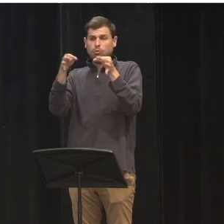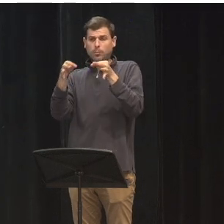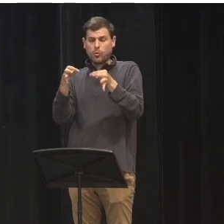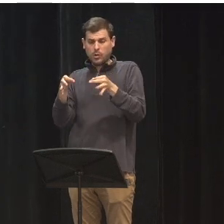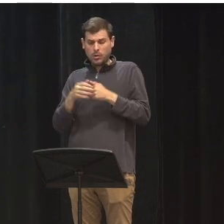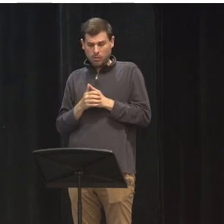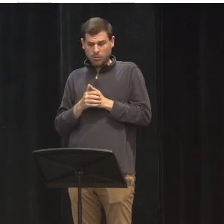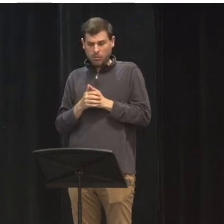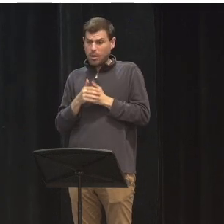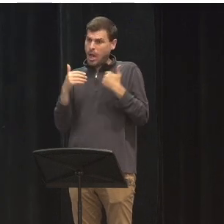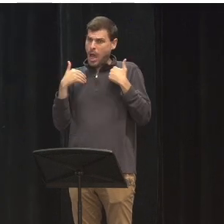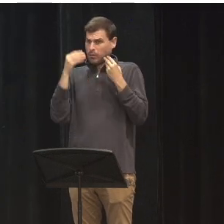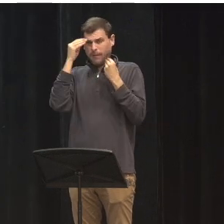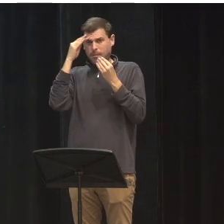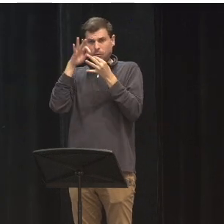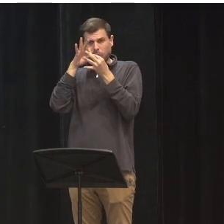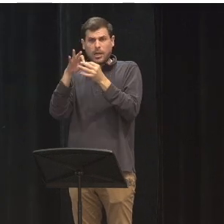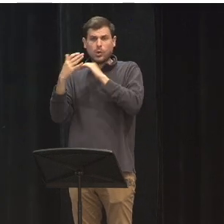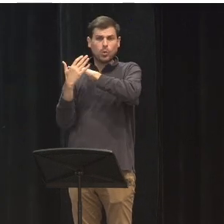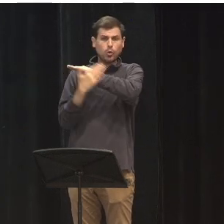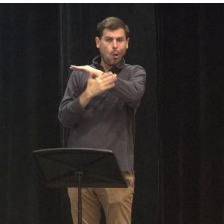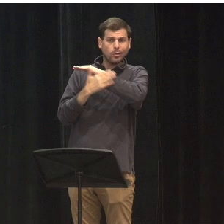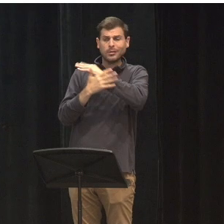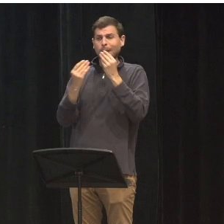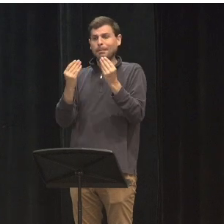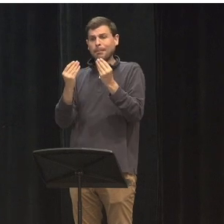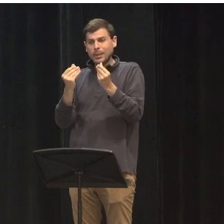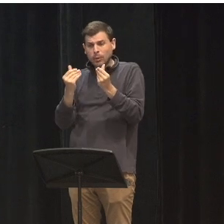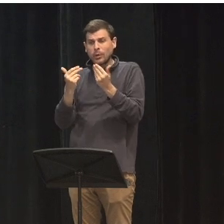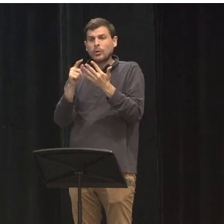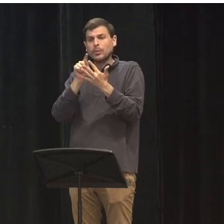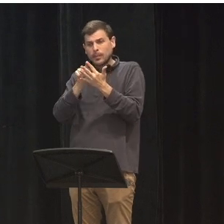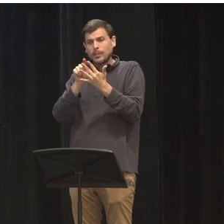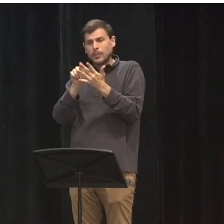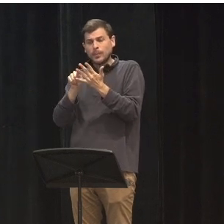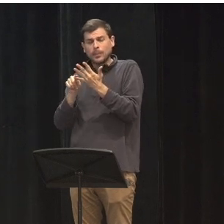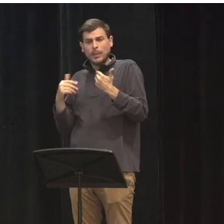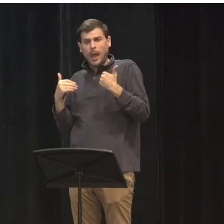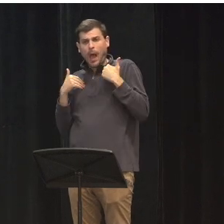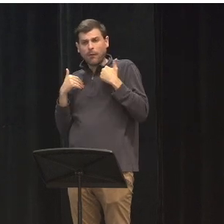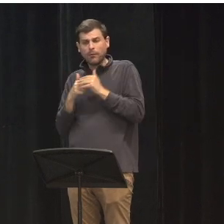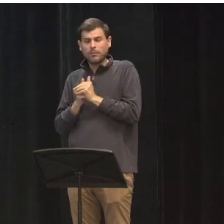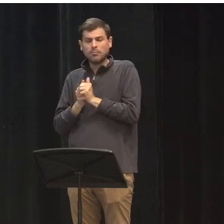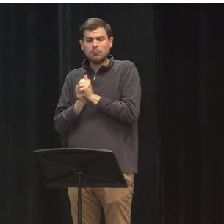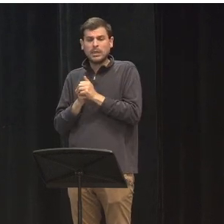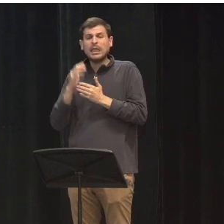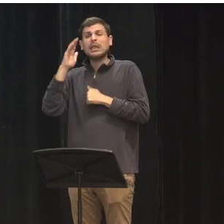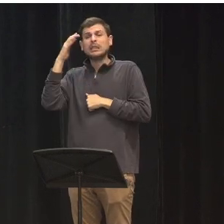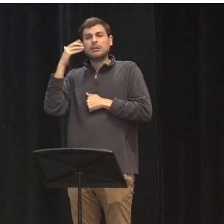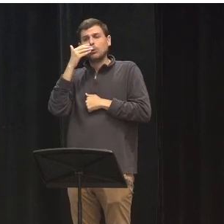supporting materials, such as the coastal modeling report in the appendices, do a very good job of setting